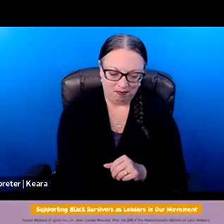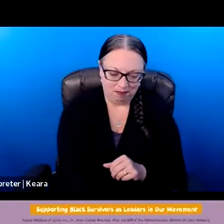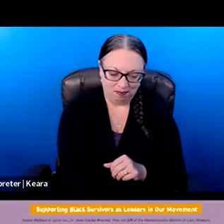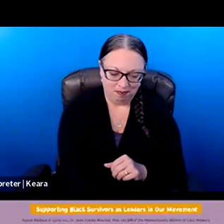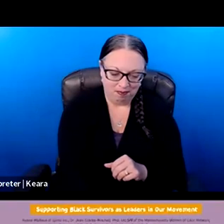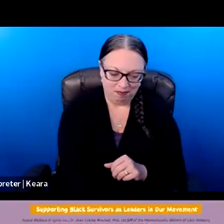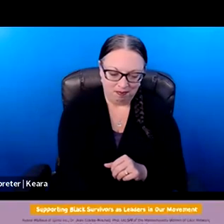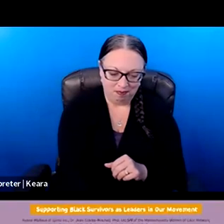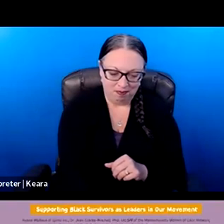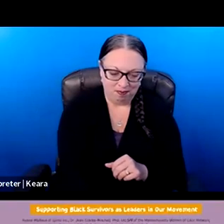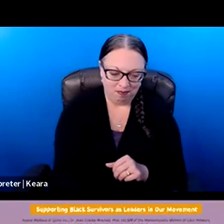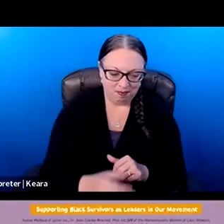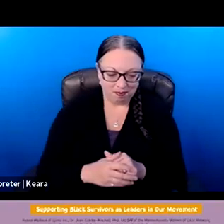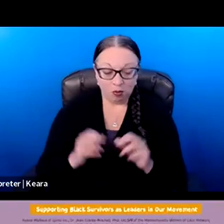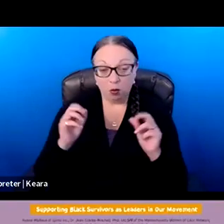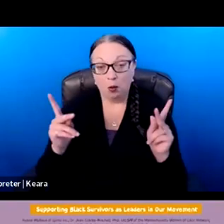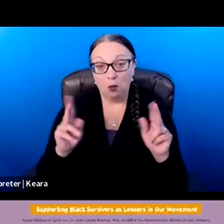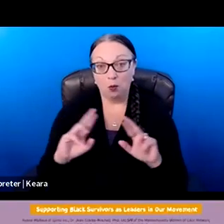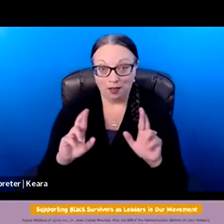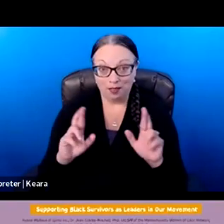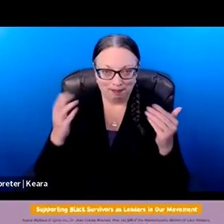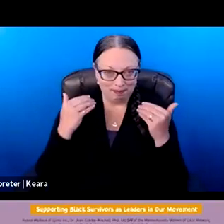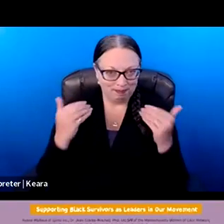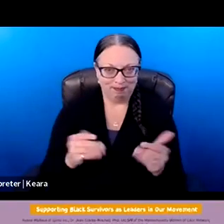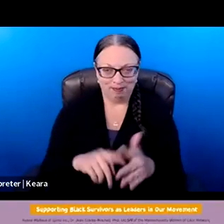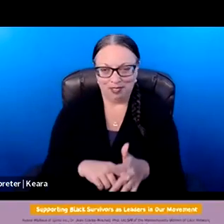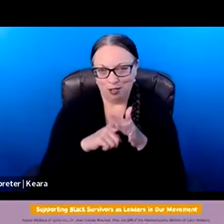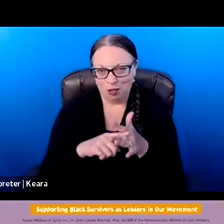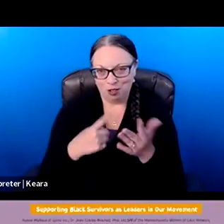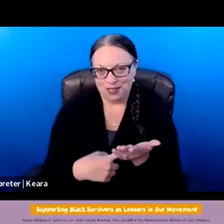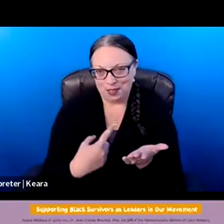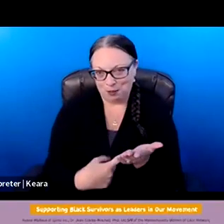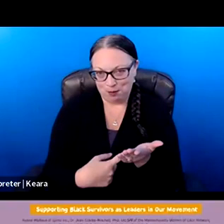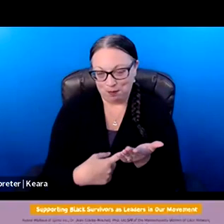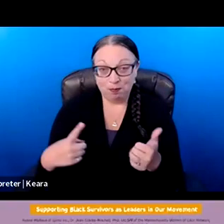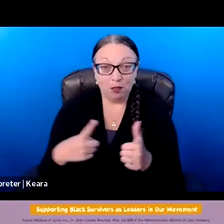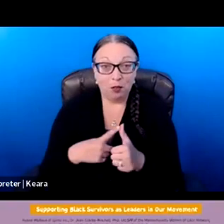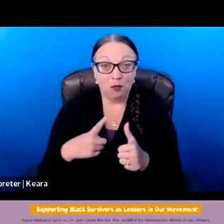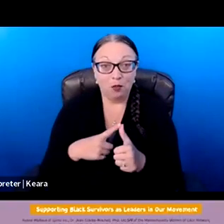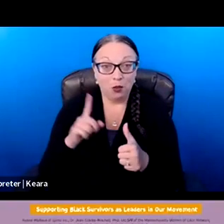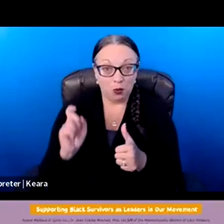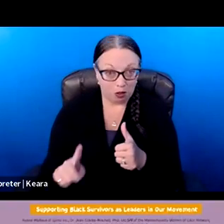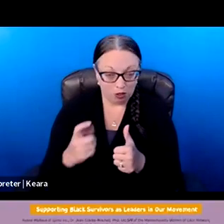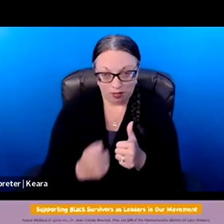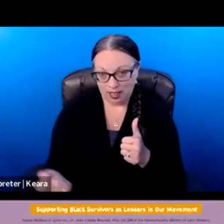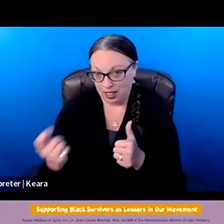Alrighty, so if we are ready, let's go ahead and jump into our discussion. So first question, and anyone feel free to jump in who wants to